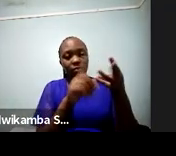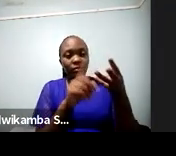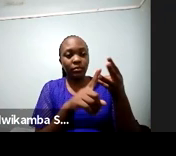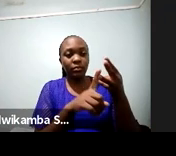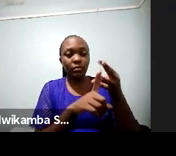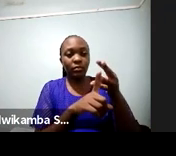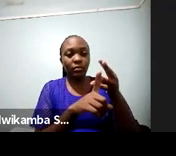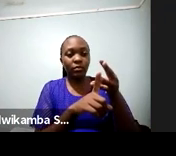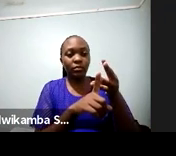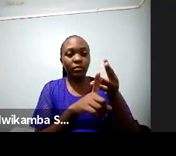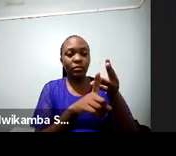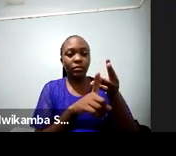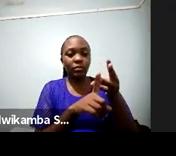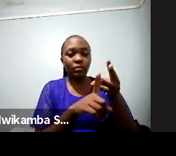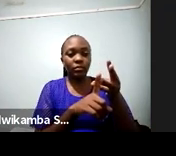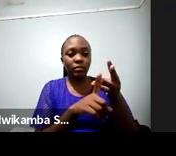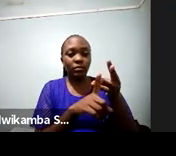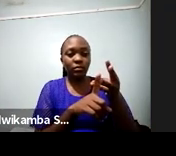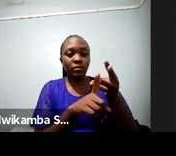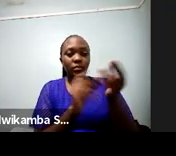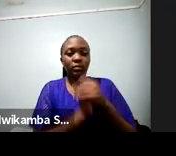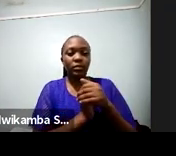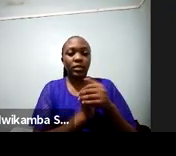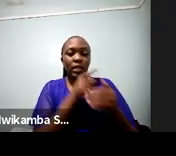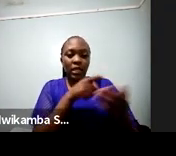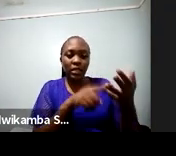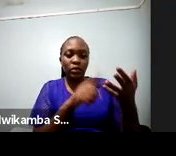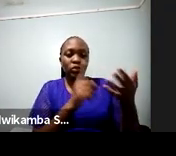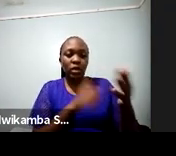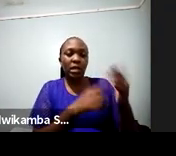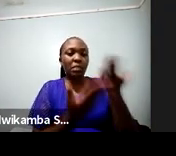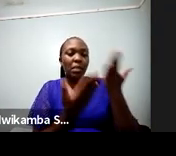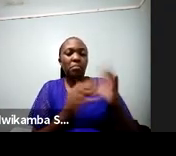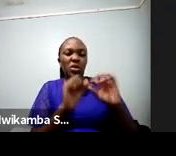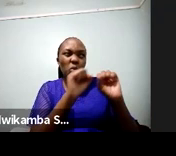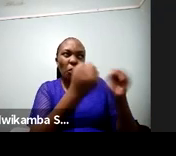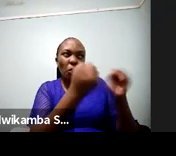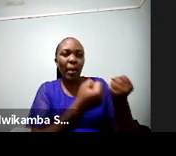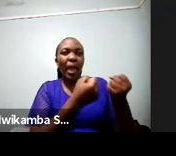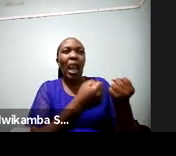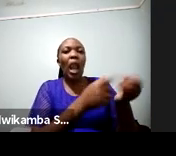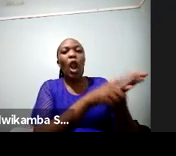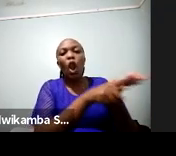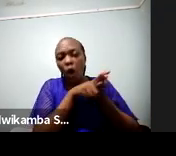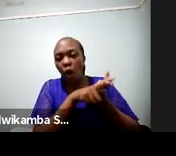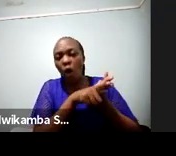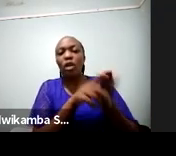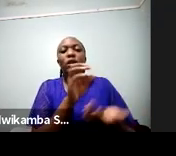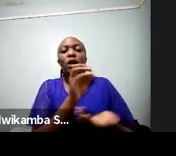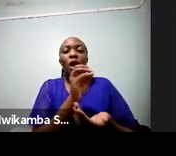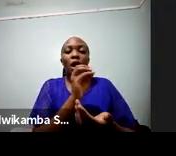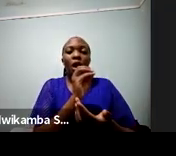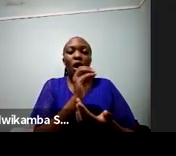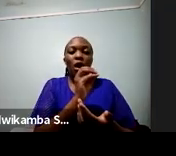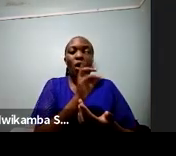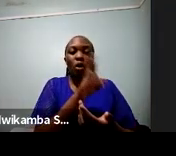savings, and of course the future retirement and emergencies. So 20% of your current earning should always be taking care of your